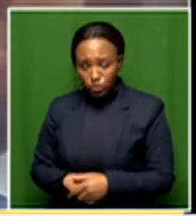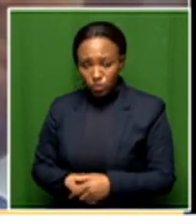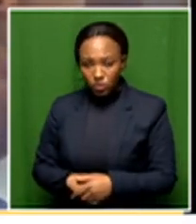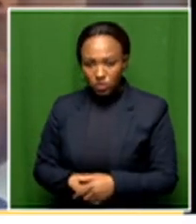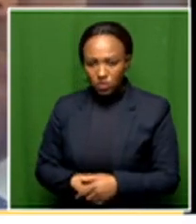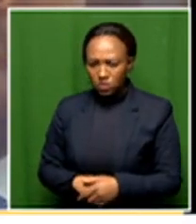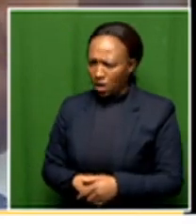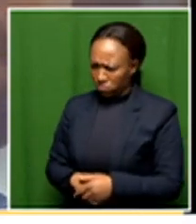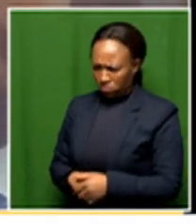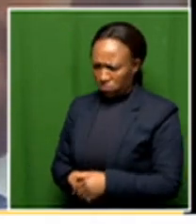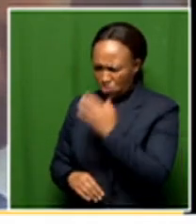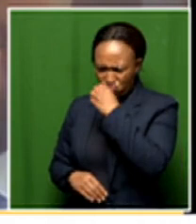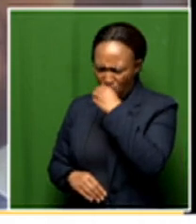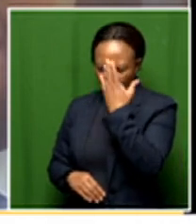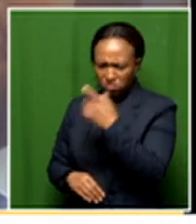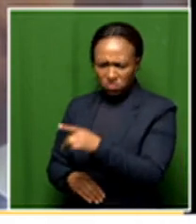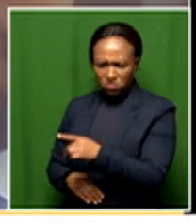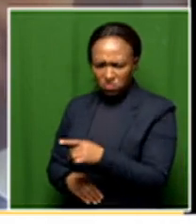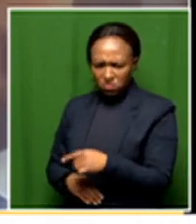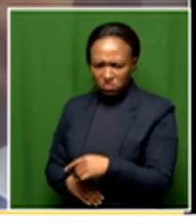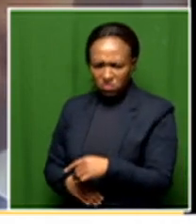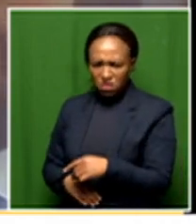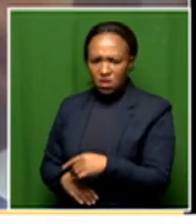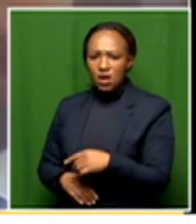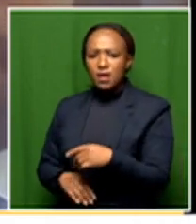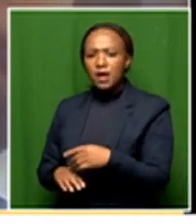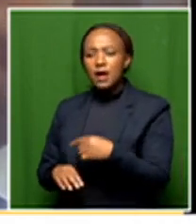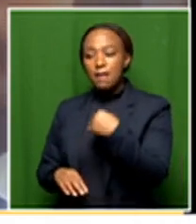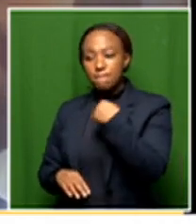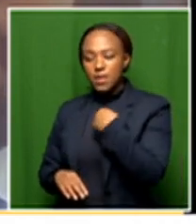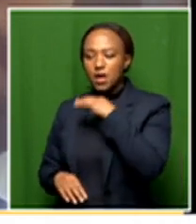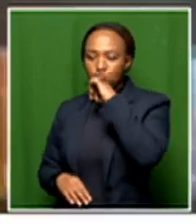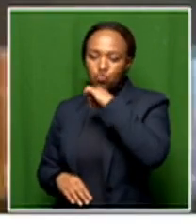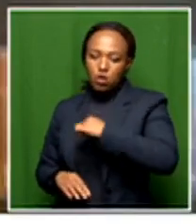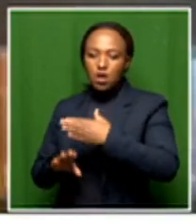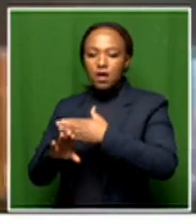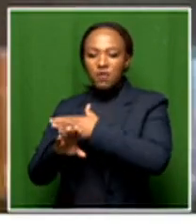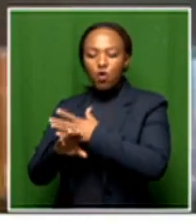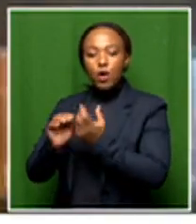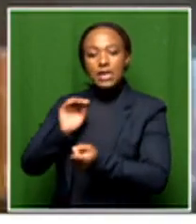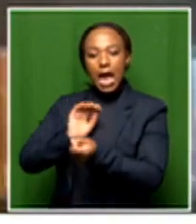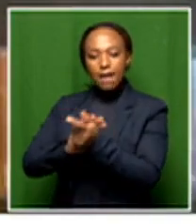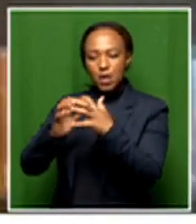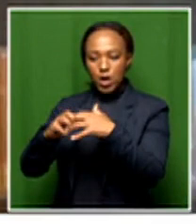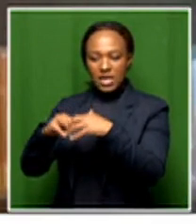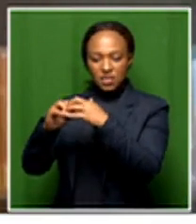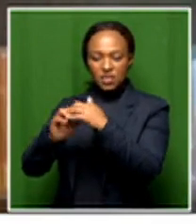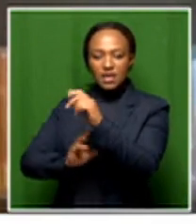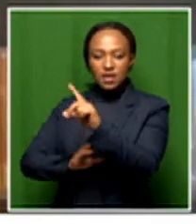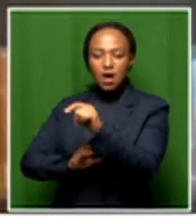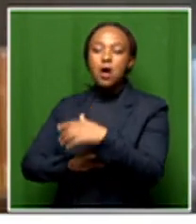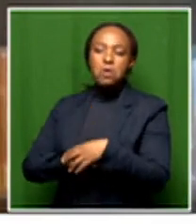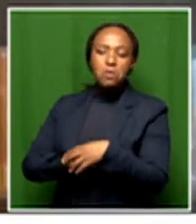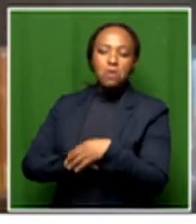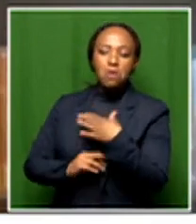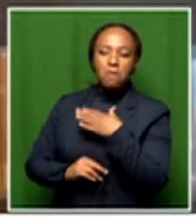Well, that's nonsense. You know, I laughed it off, by the way, when it all happened, because they circulated